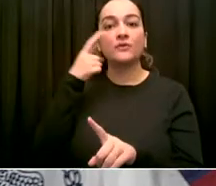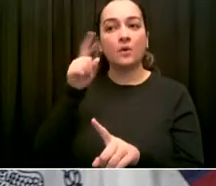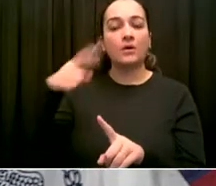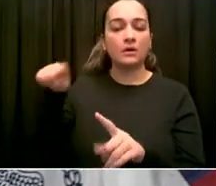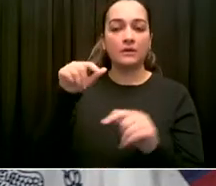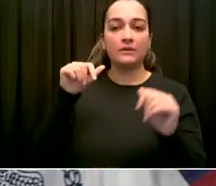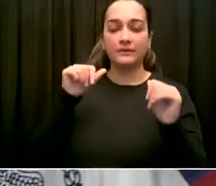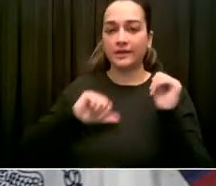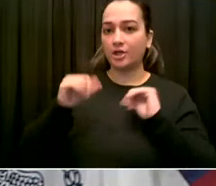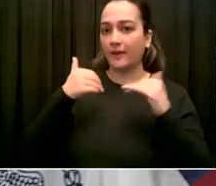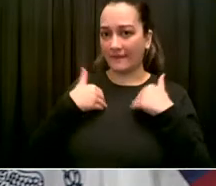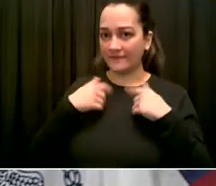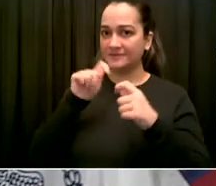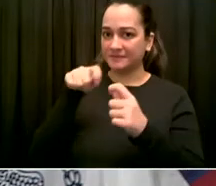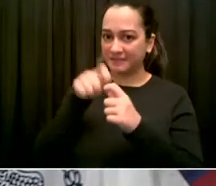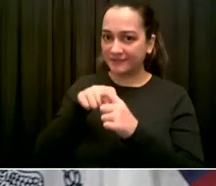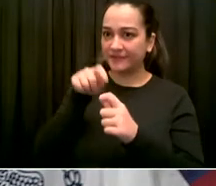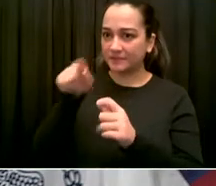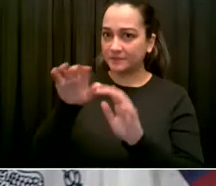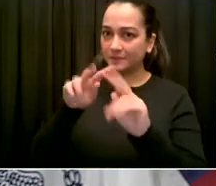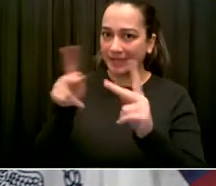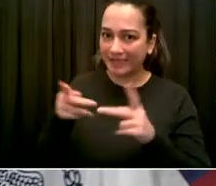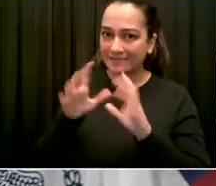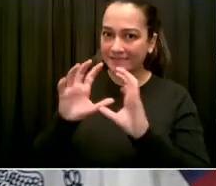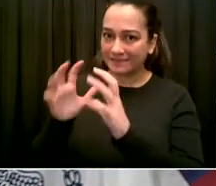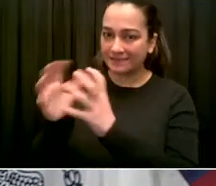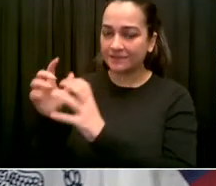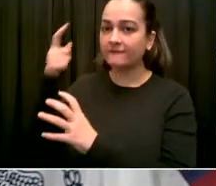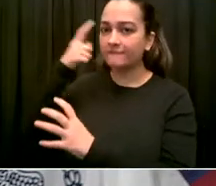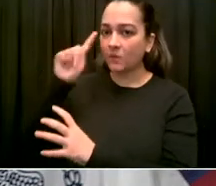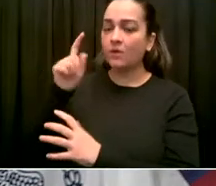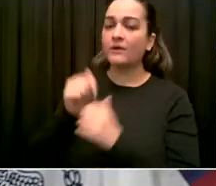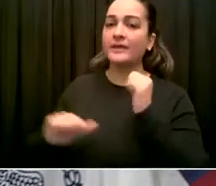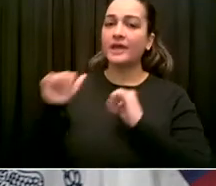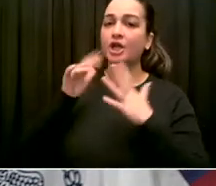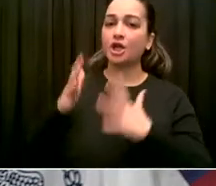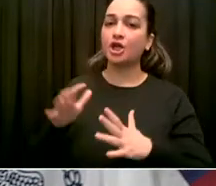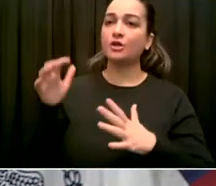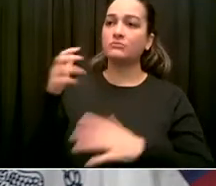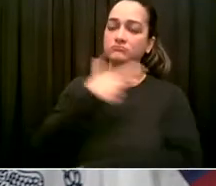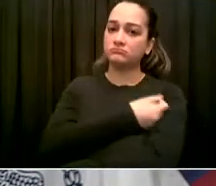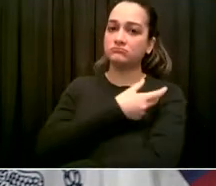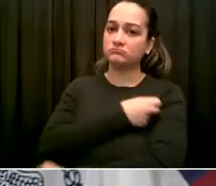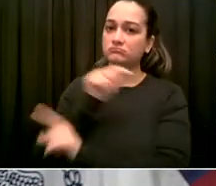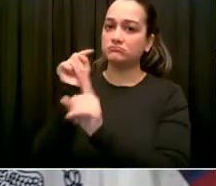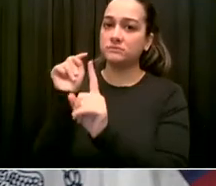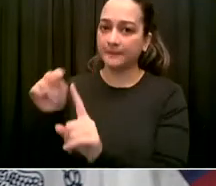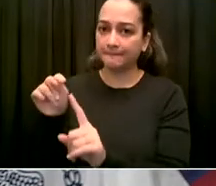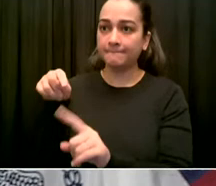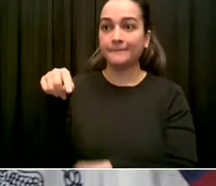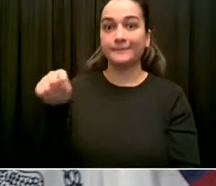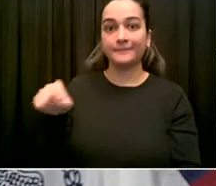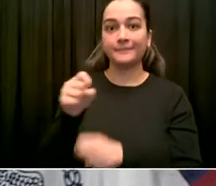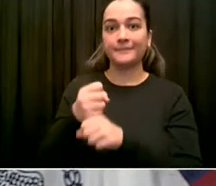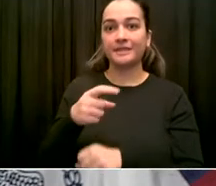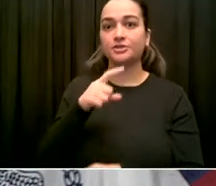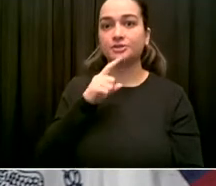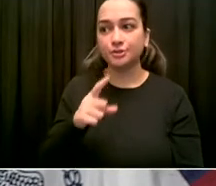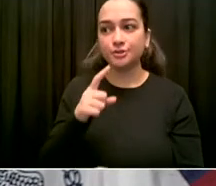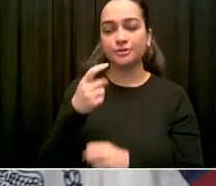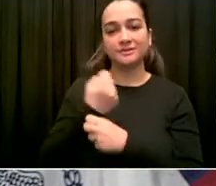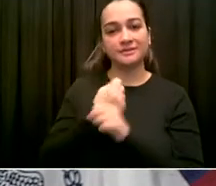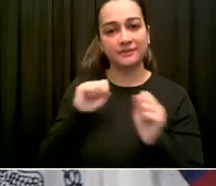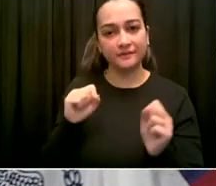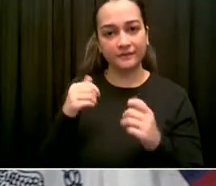them figure out crowd management. We're going to provide medical advice and support as they're figuring out their